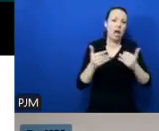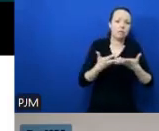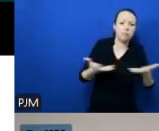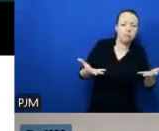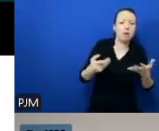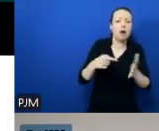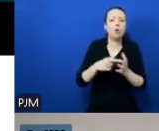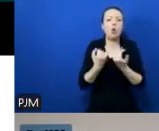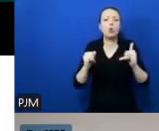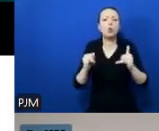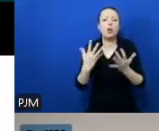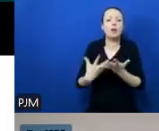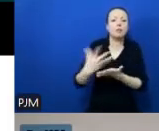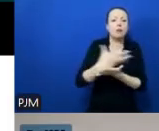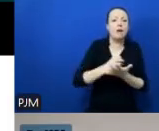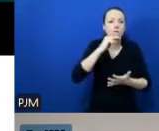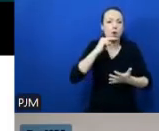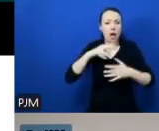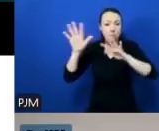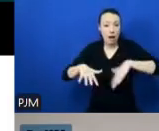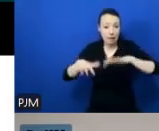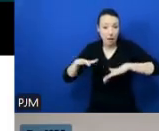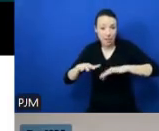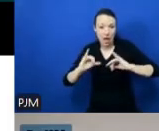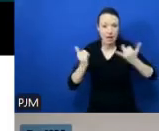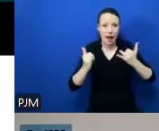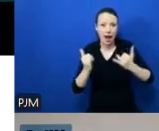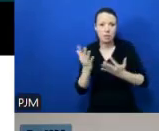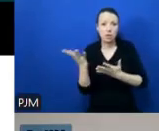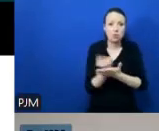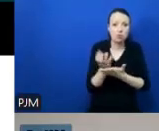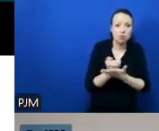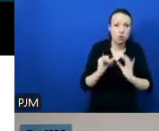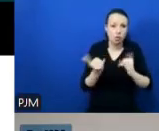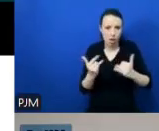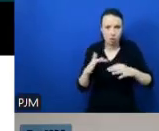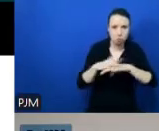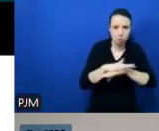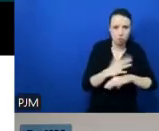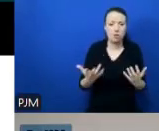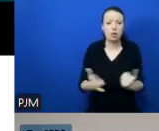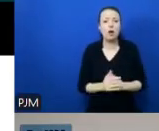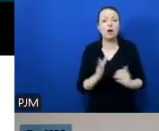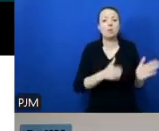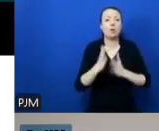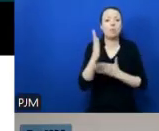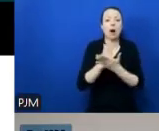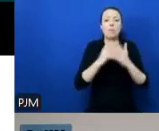retention, to accumulation of water, rainwater especially. Further on, using